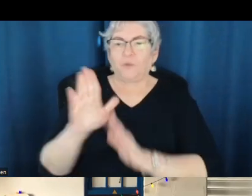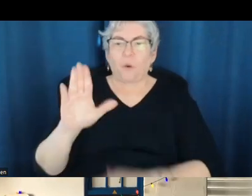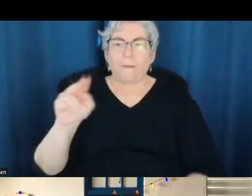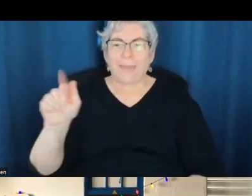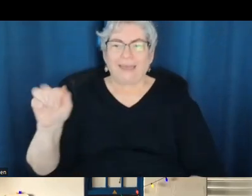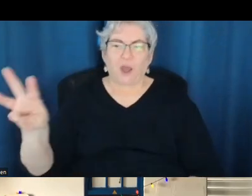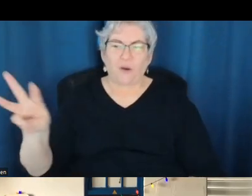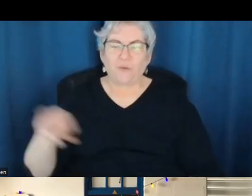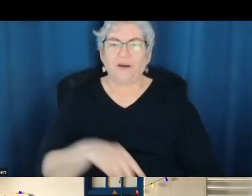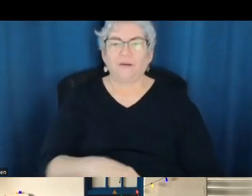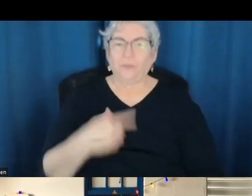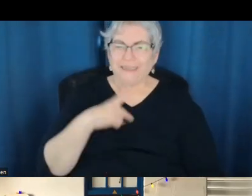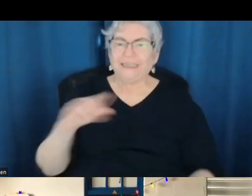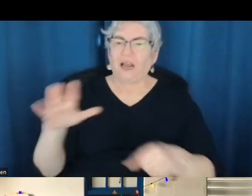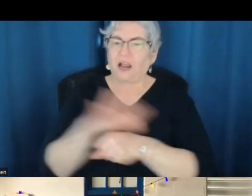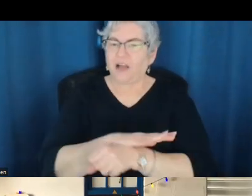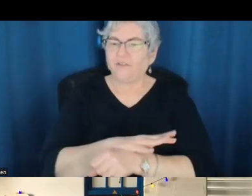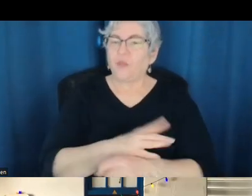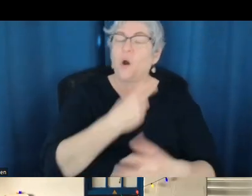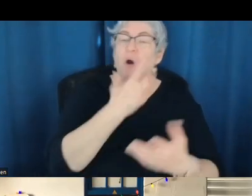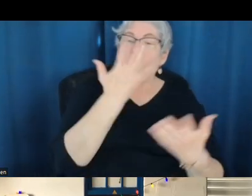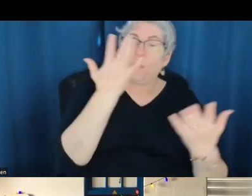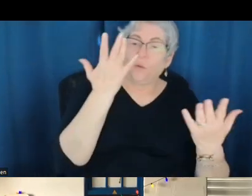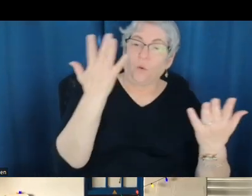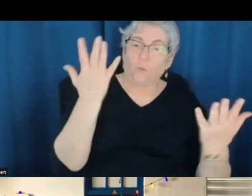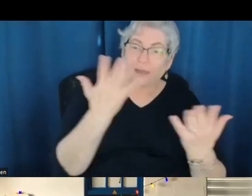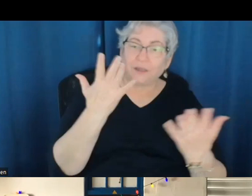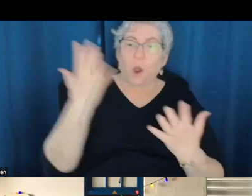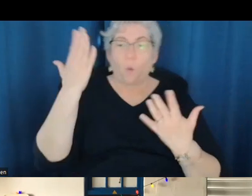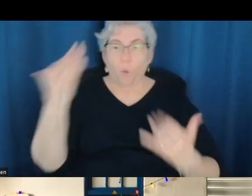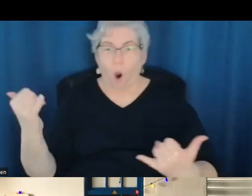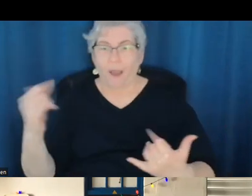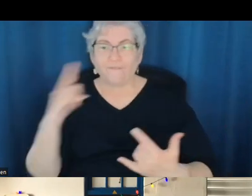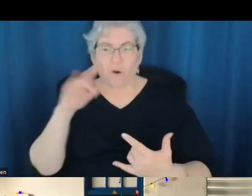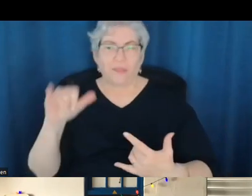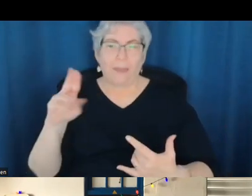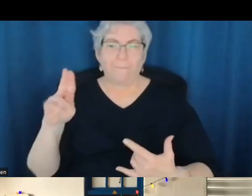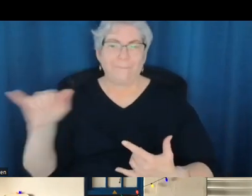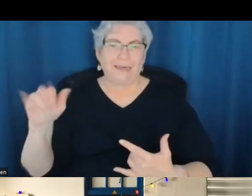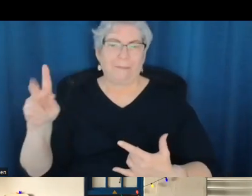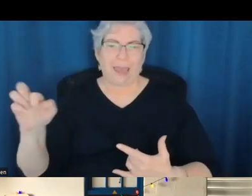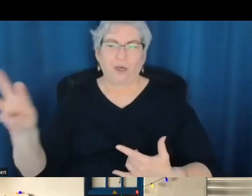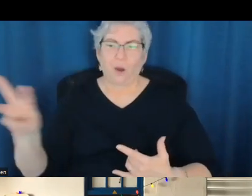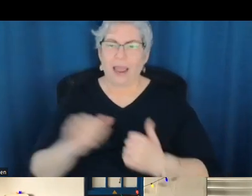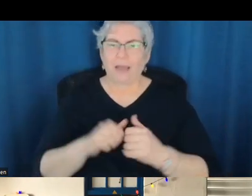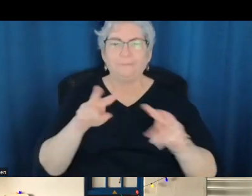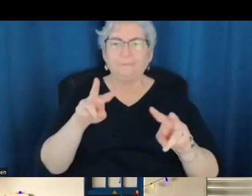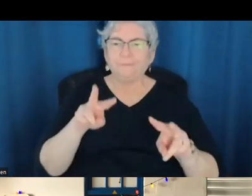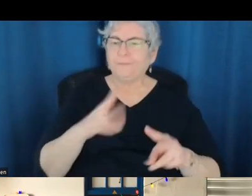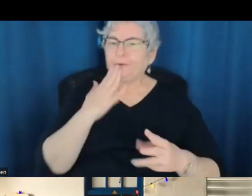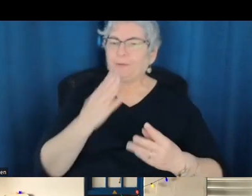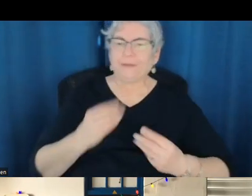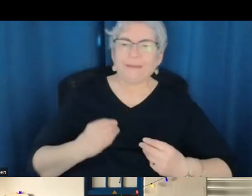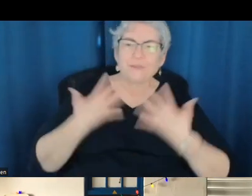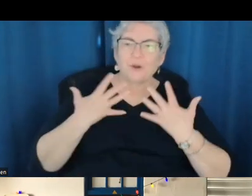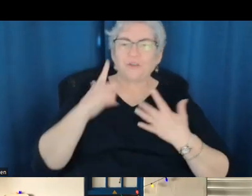We've covered what and why of mini meadows, how to find local inspiration unique to your area and